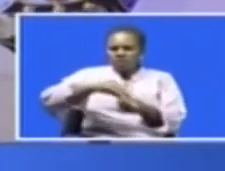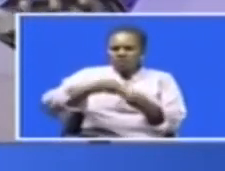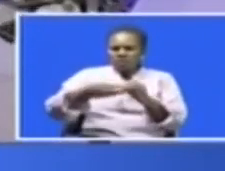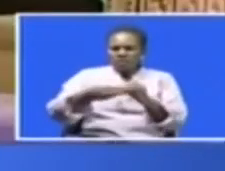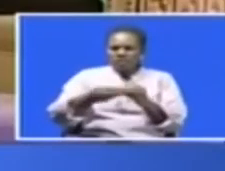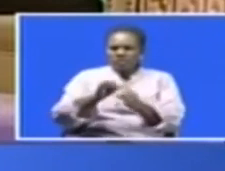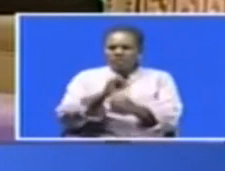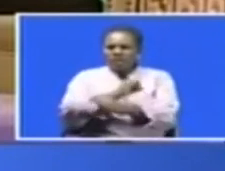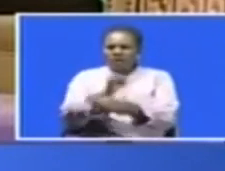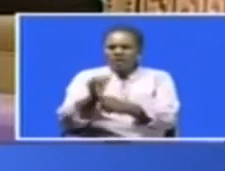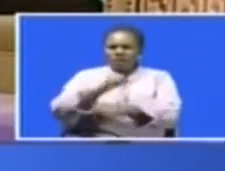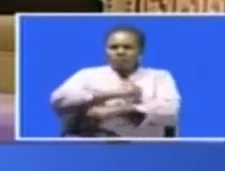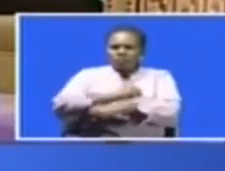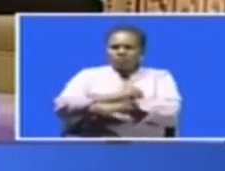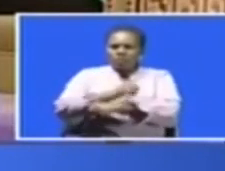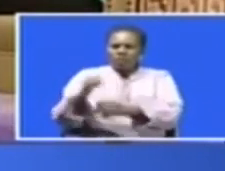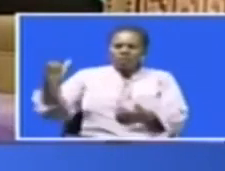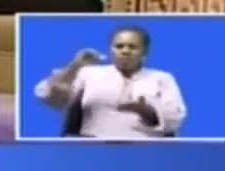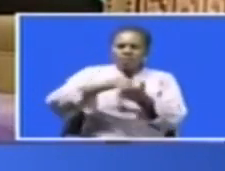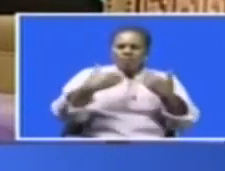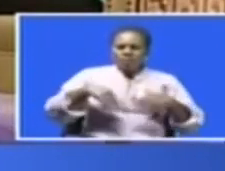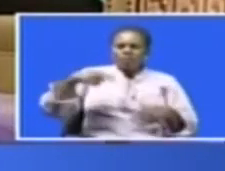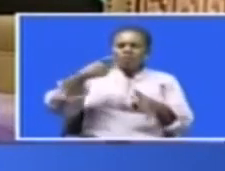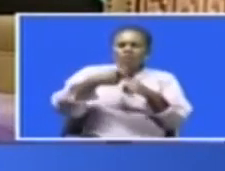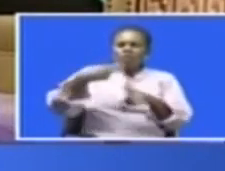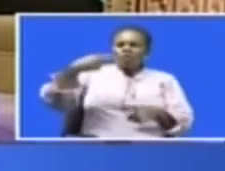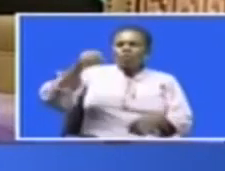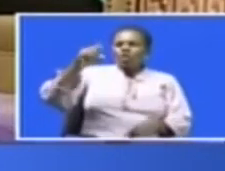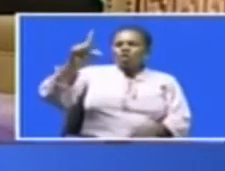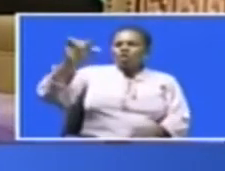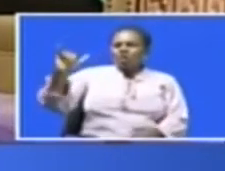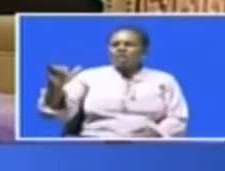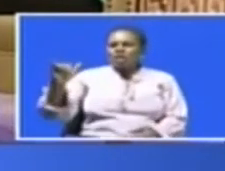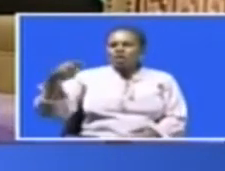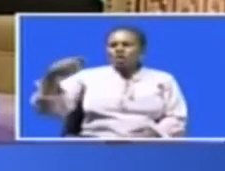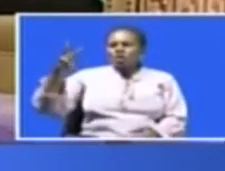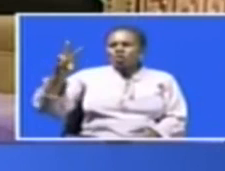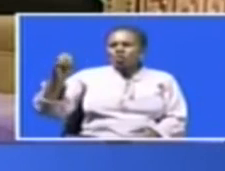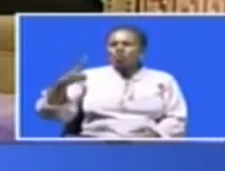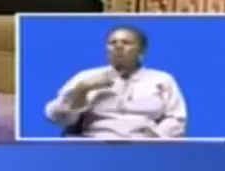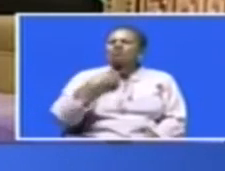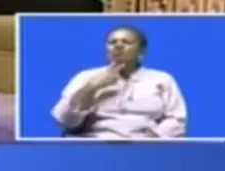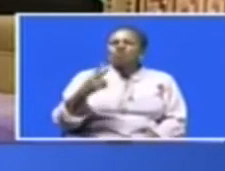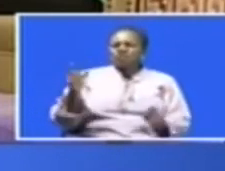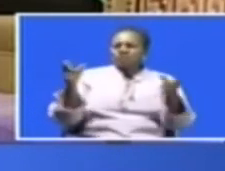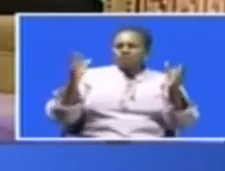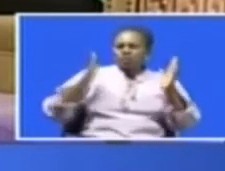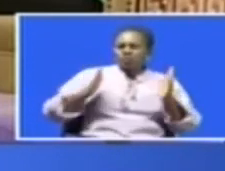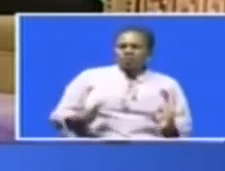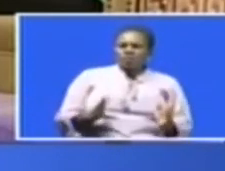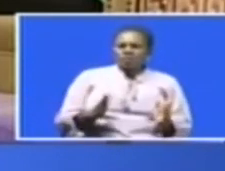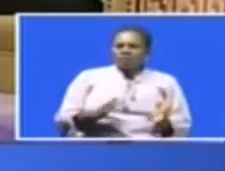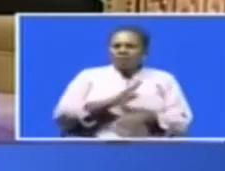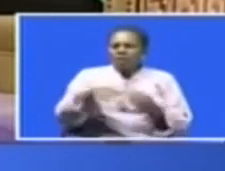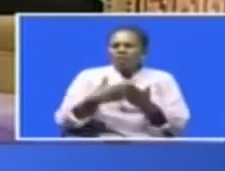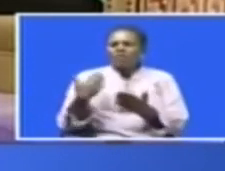So I'll be bringing in people from Hollywood to inspire them in workshops through acting, through voice acting, radio personalities, directing, because I do